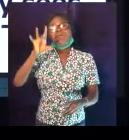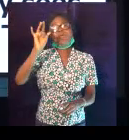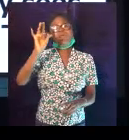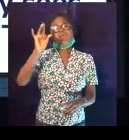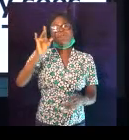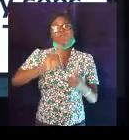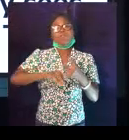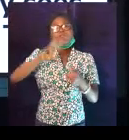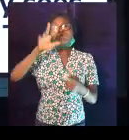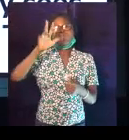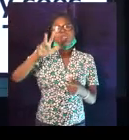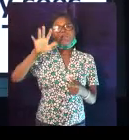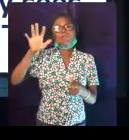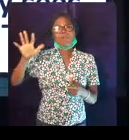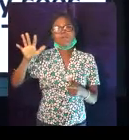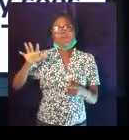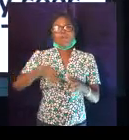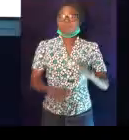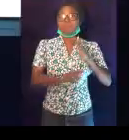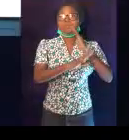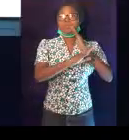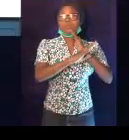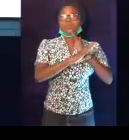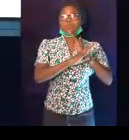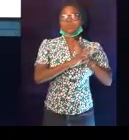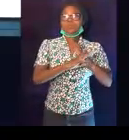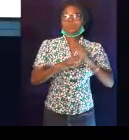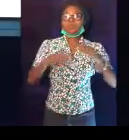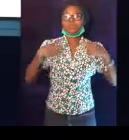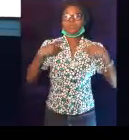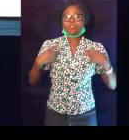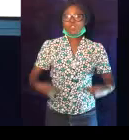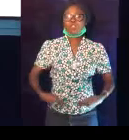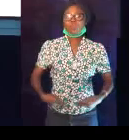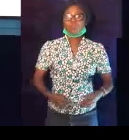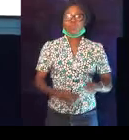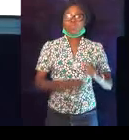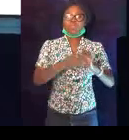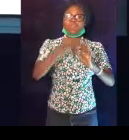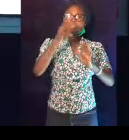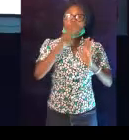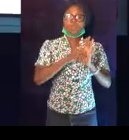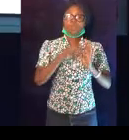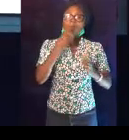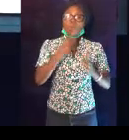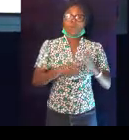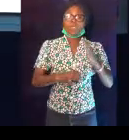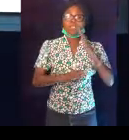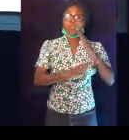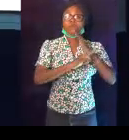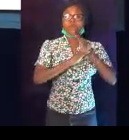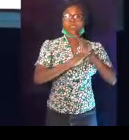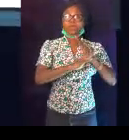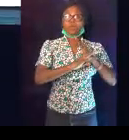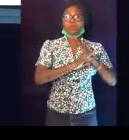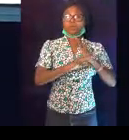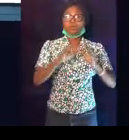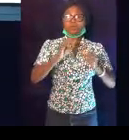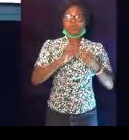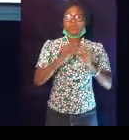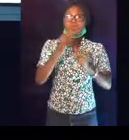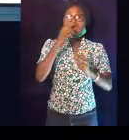of 18 to 35. Obstacles to physical development in youth. What are the